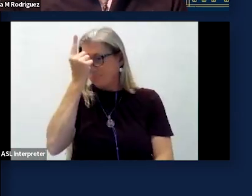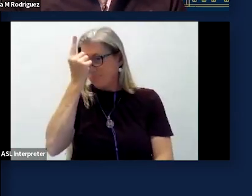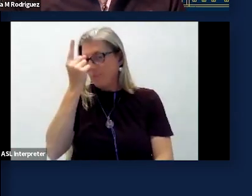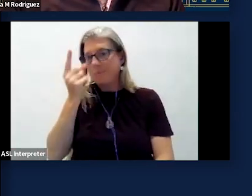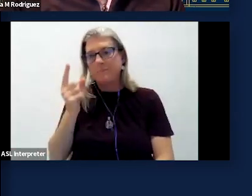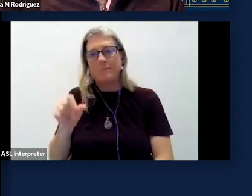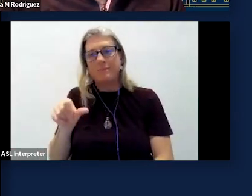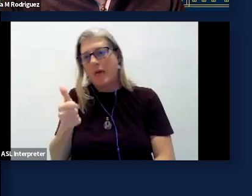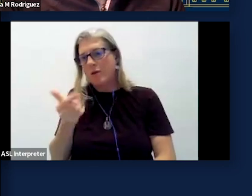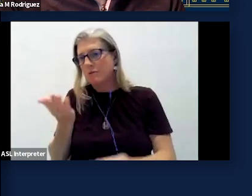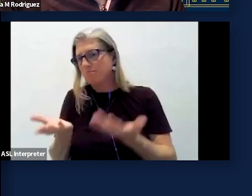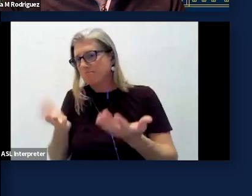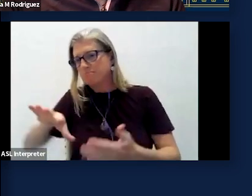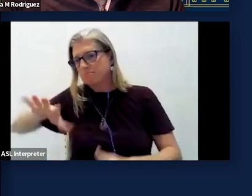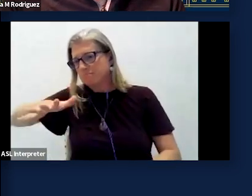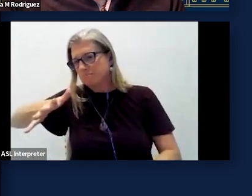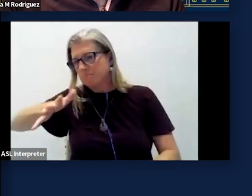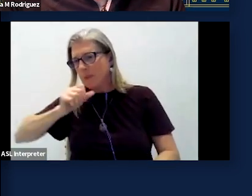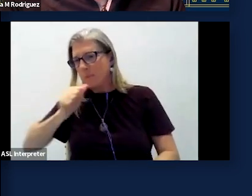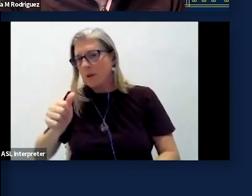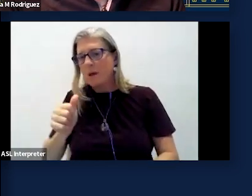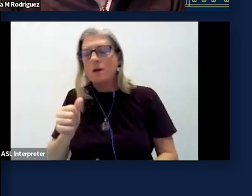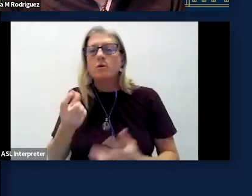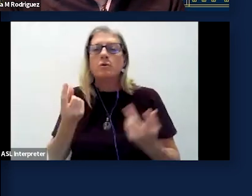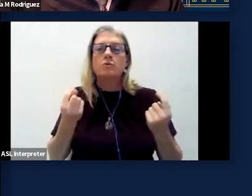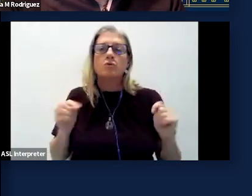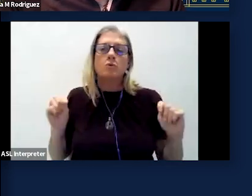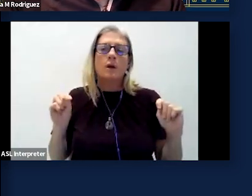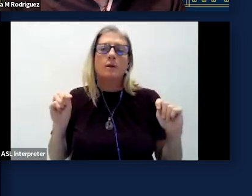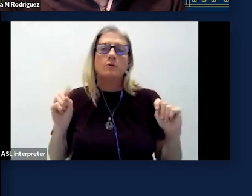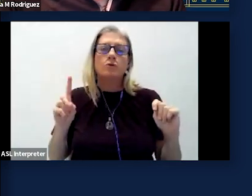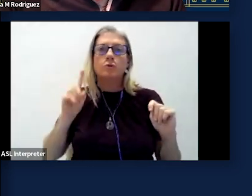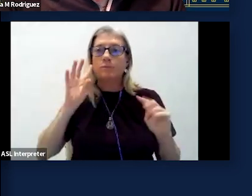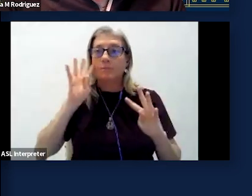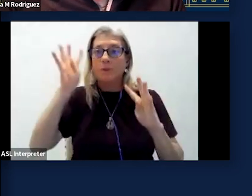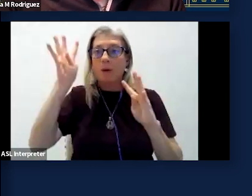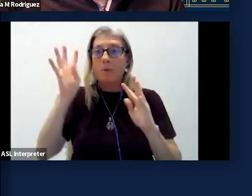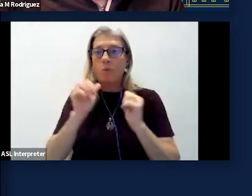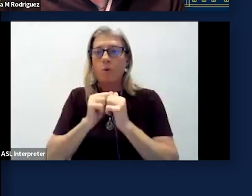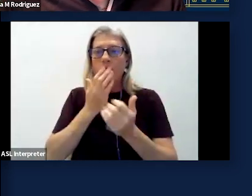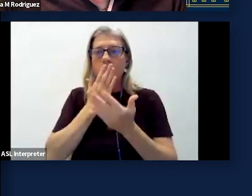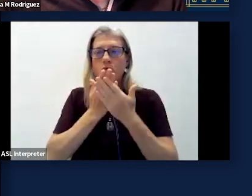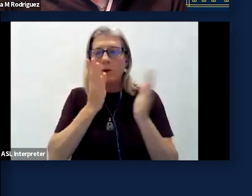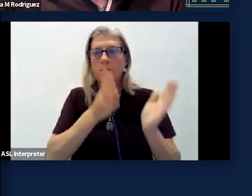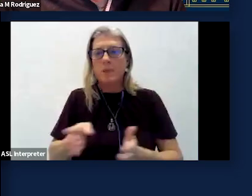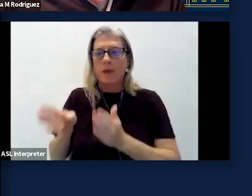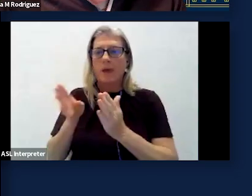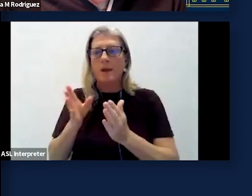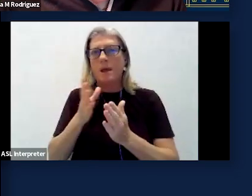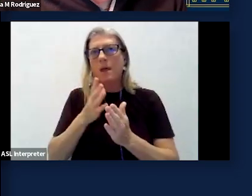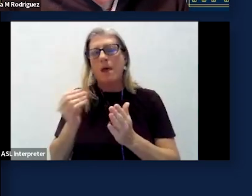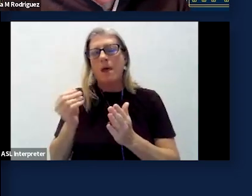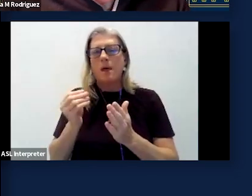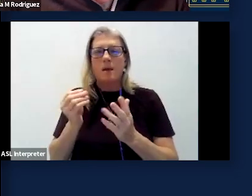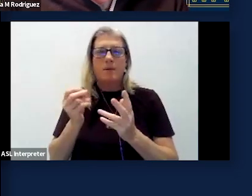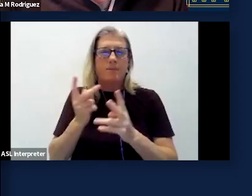others. And yeah, trying to, come up with a good plan and good